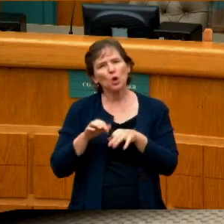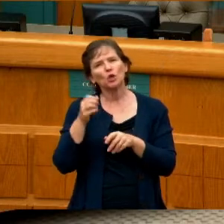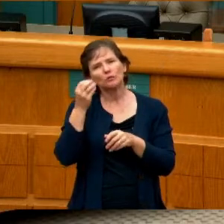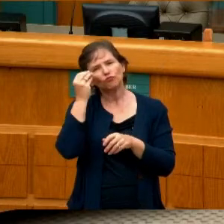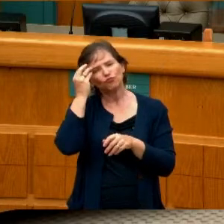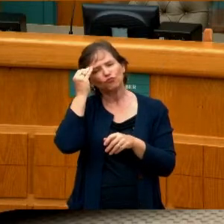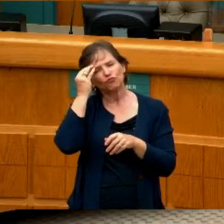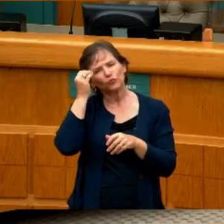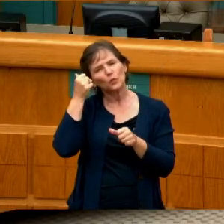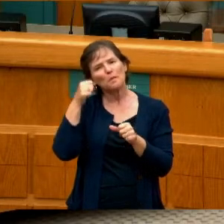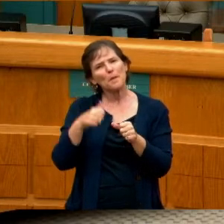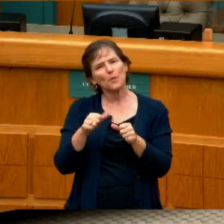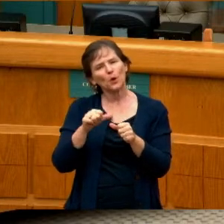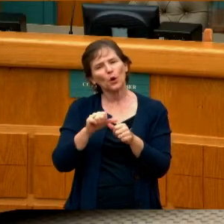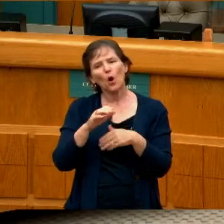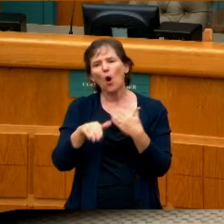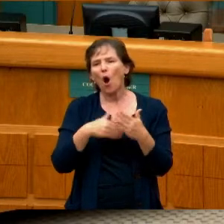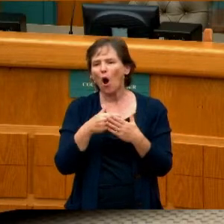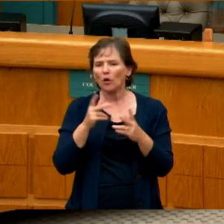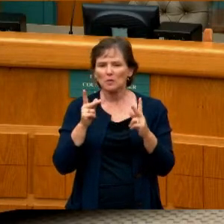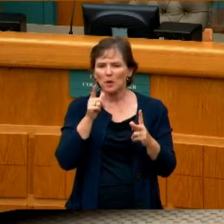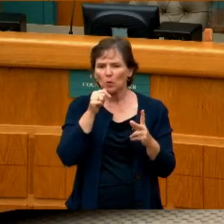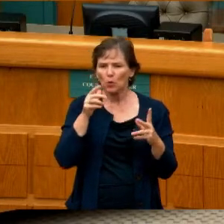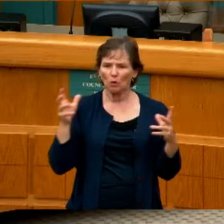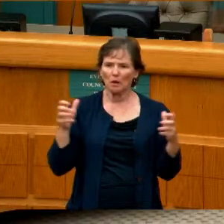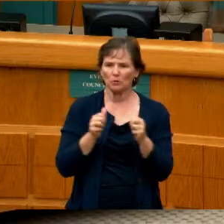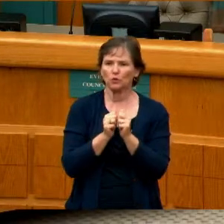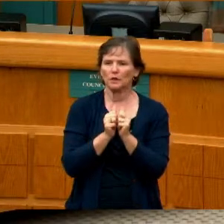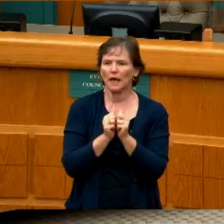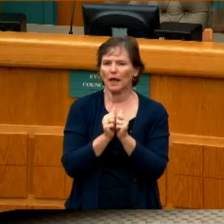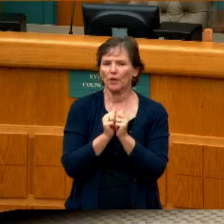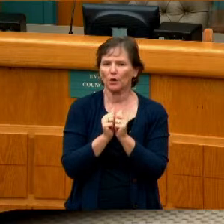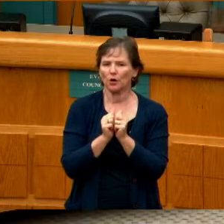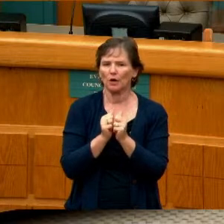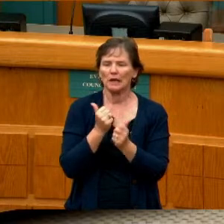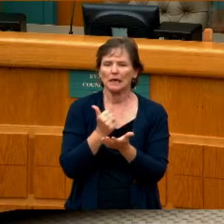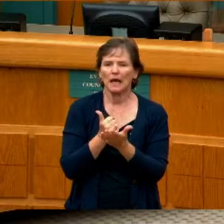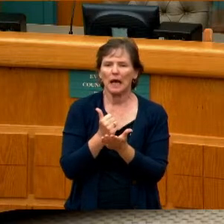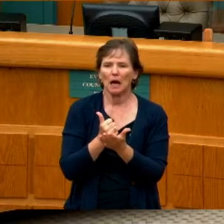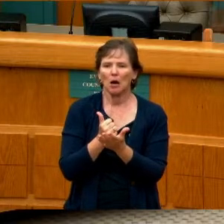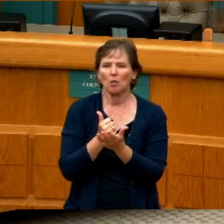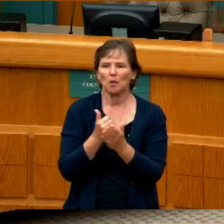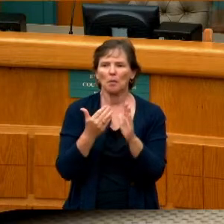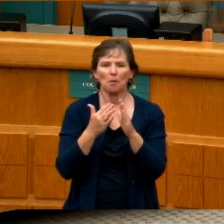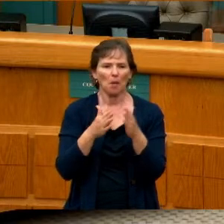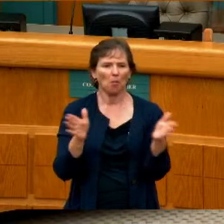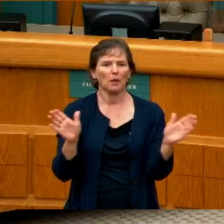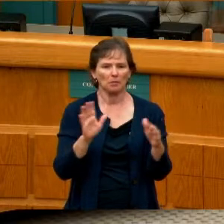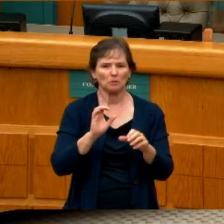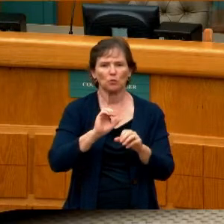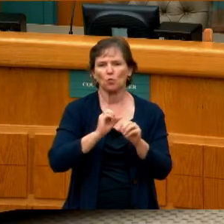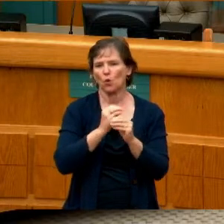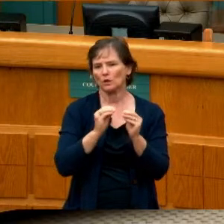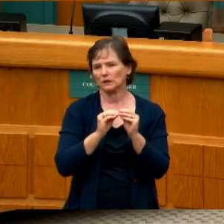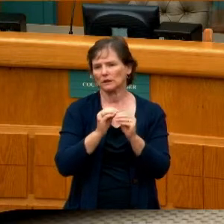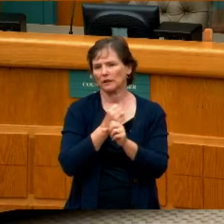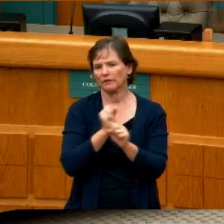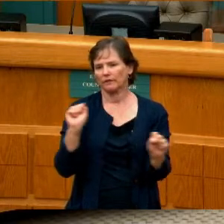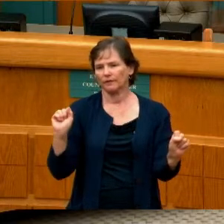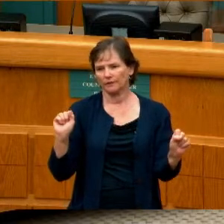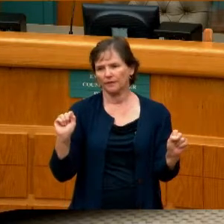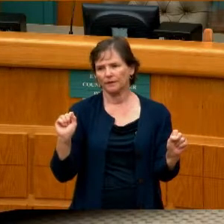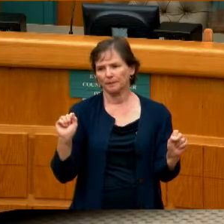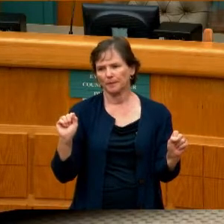think it's important to acknowledge that when family and friends and neighbors and governments and healthcare providers come